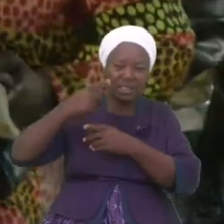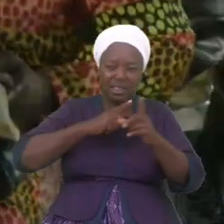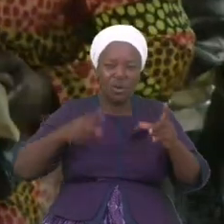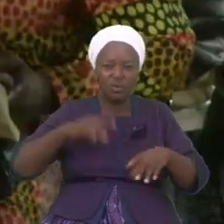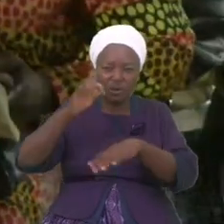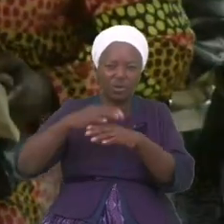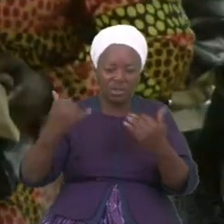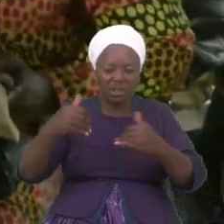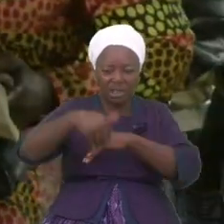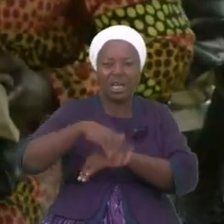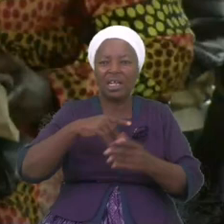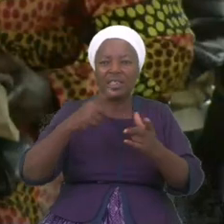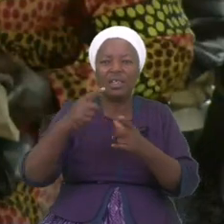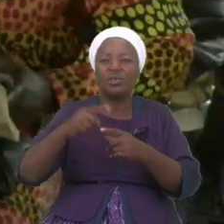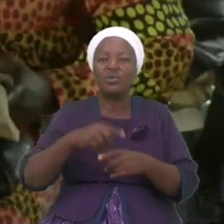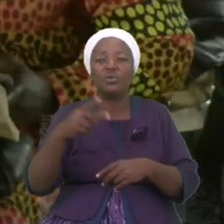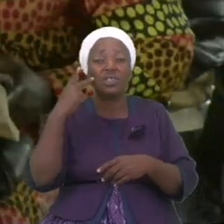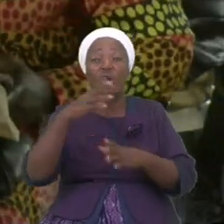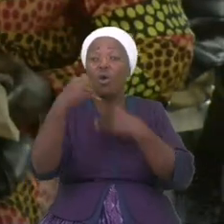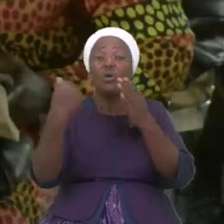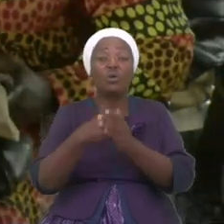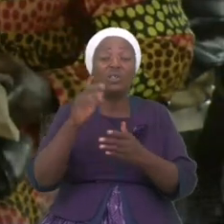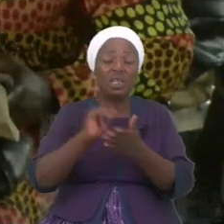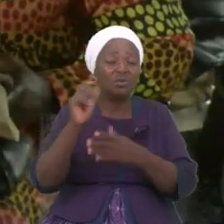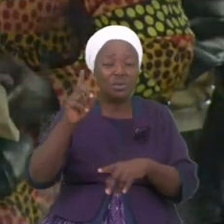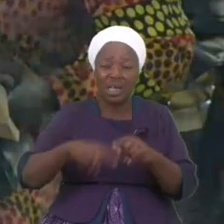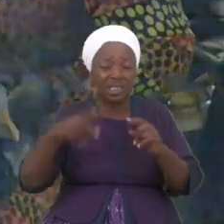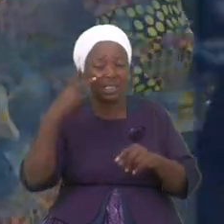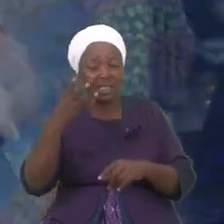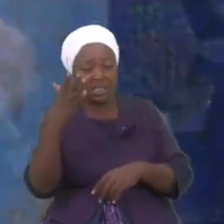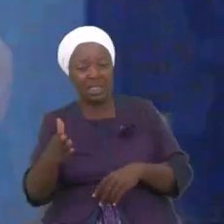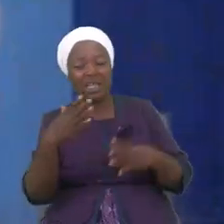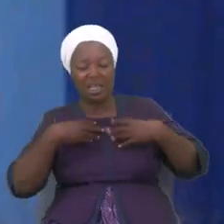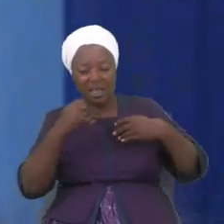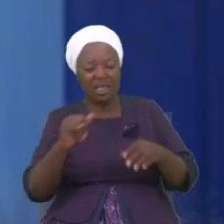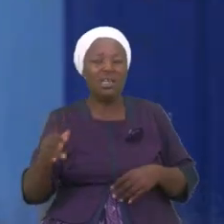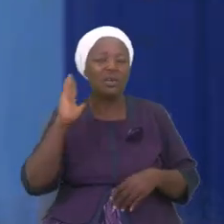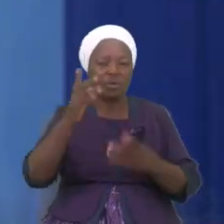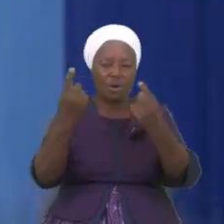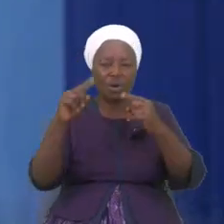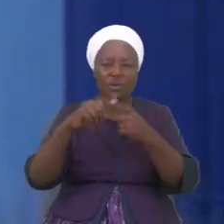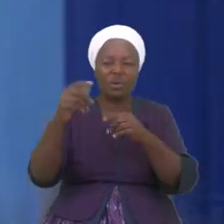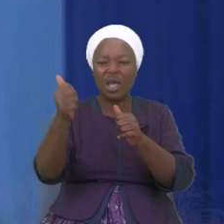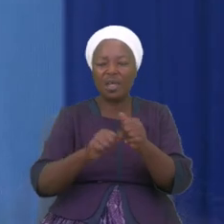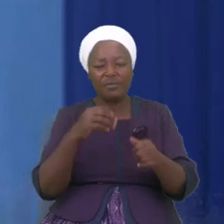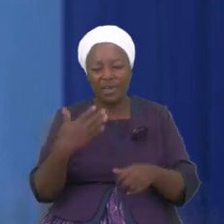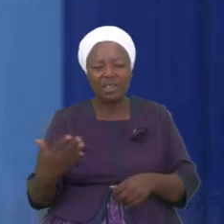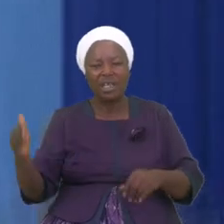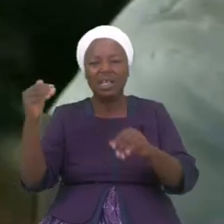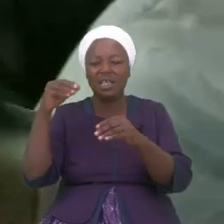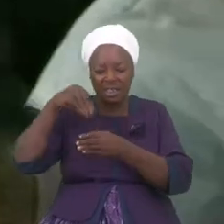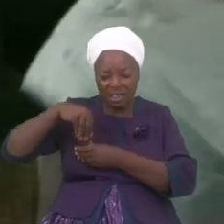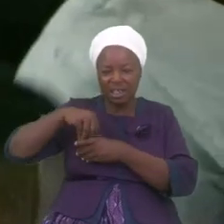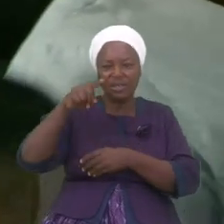your ears, all the membranes and everything you cannot see there, healing will come to everything inside you.